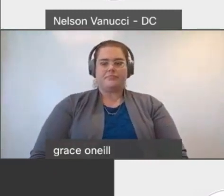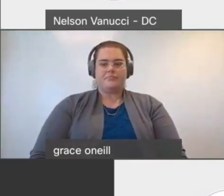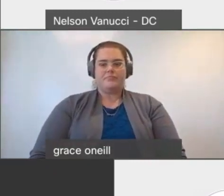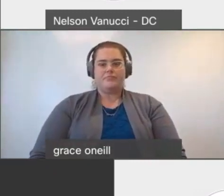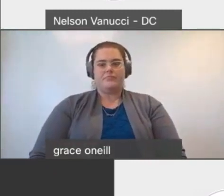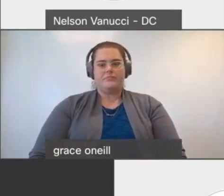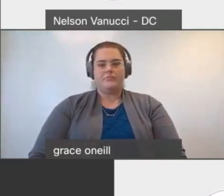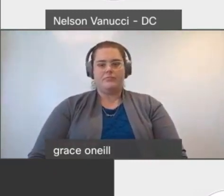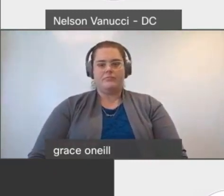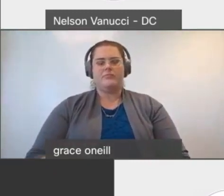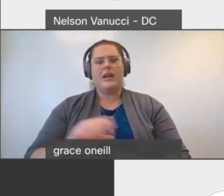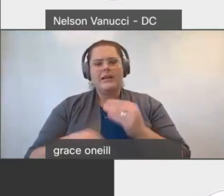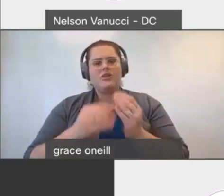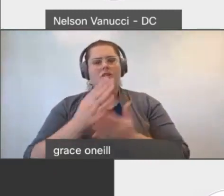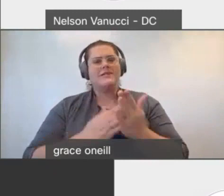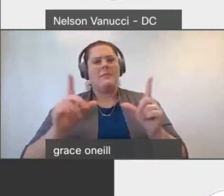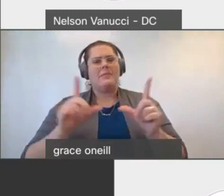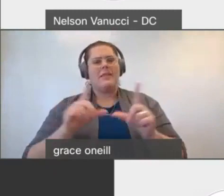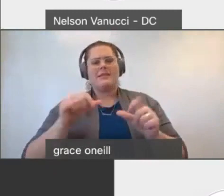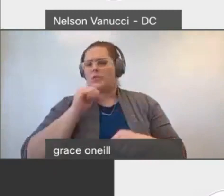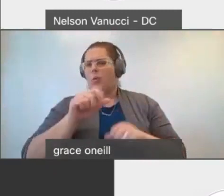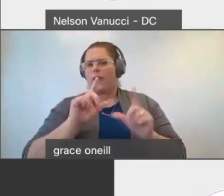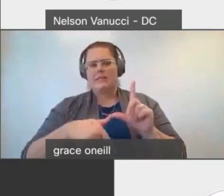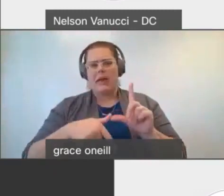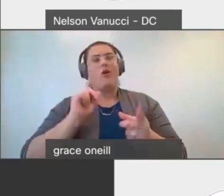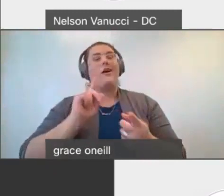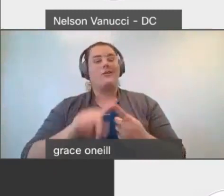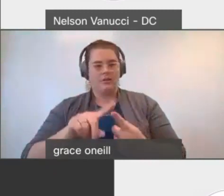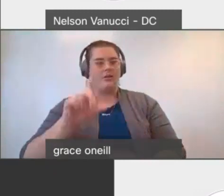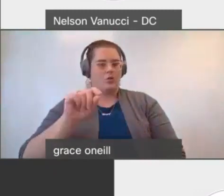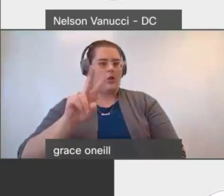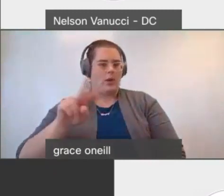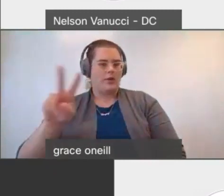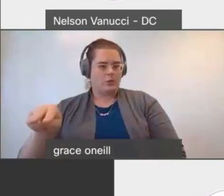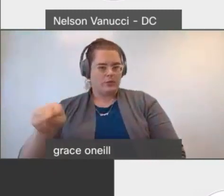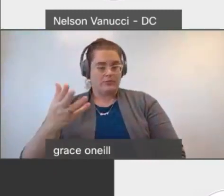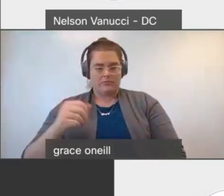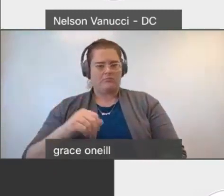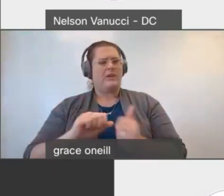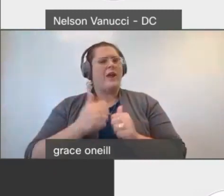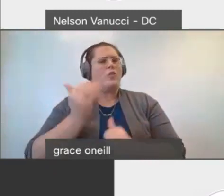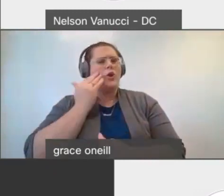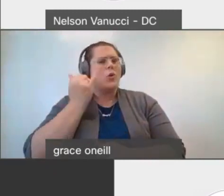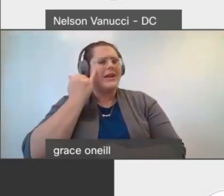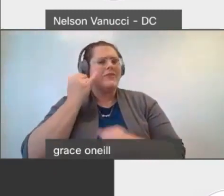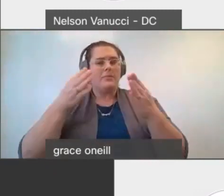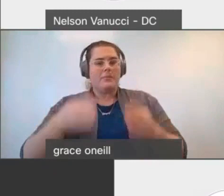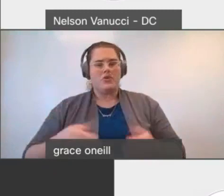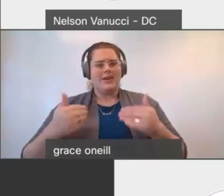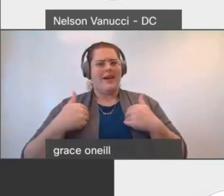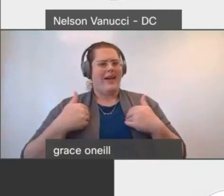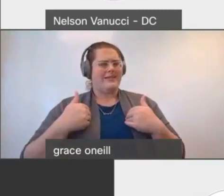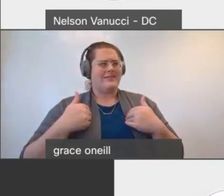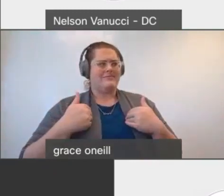Additionally, some licenses do not expire until 2022. How do we know if the person has an exemption that has